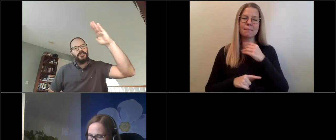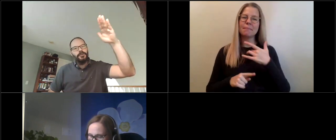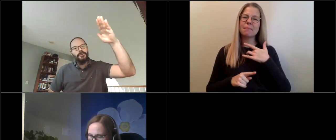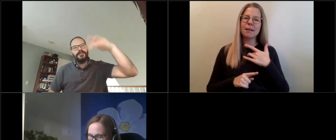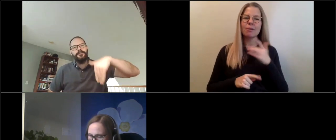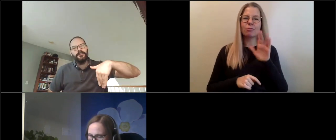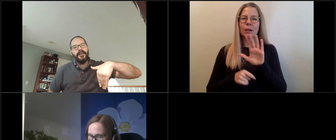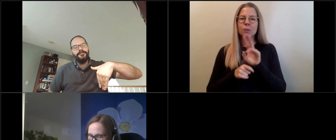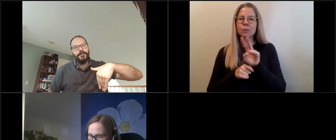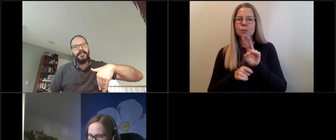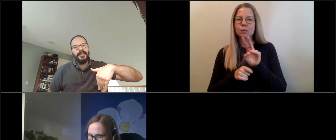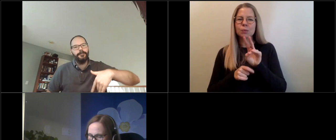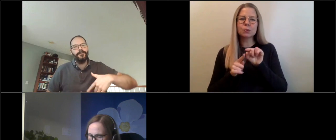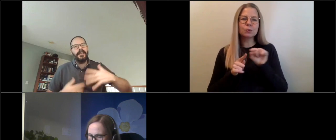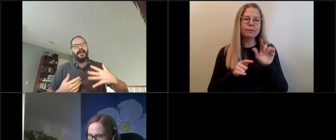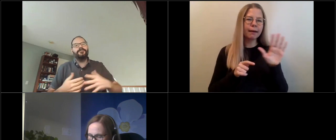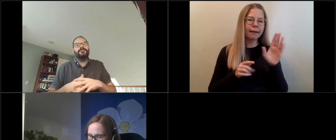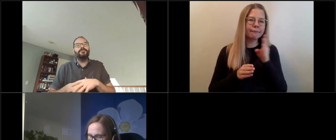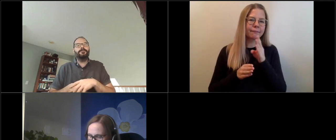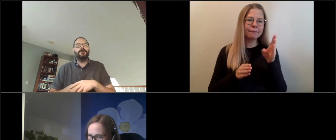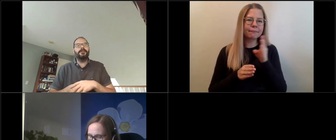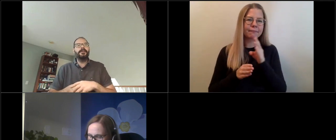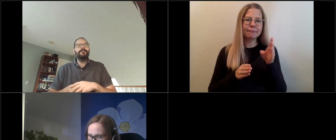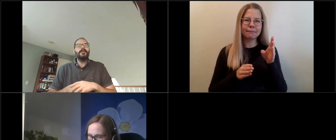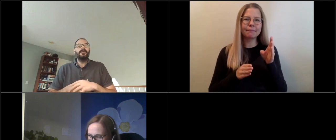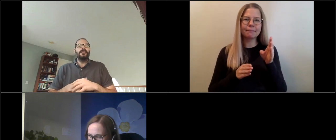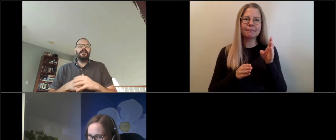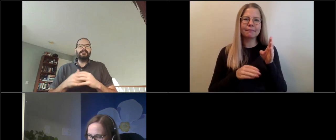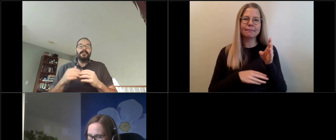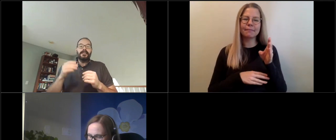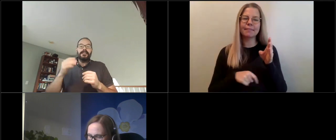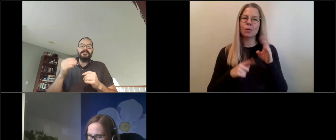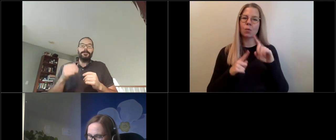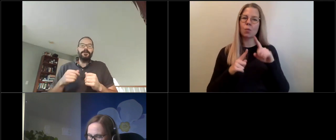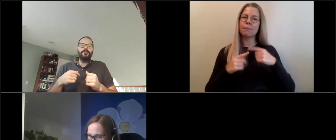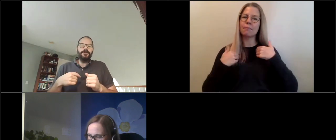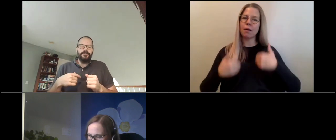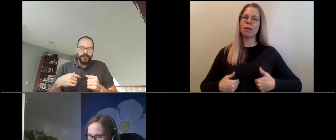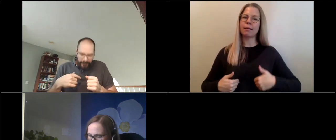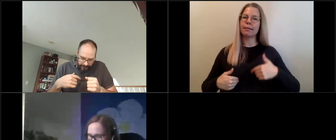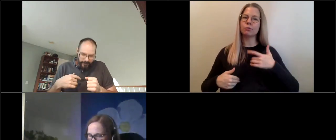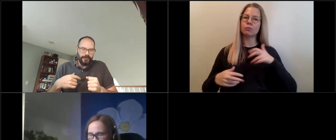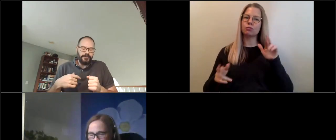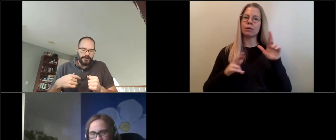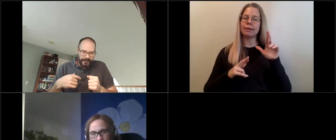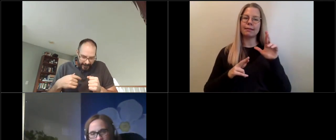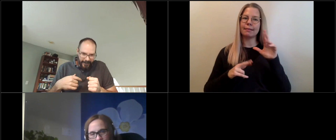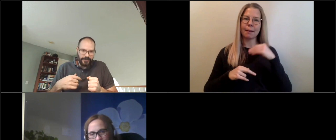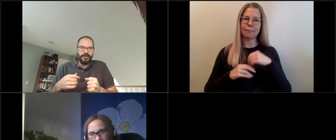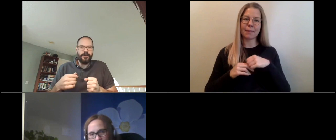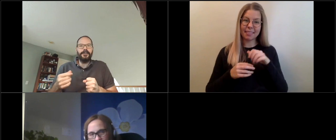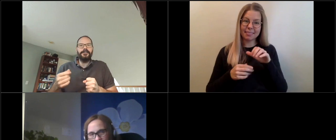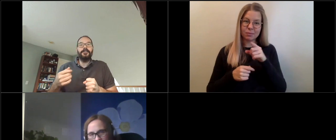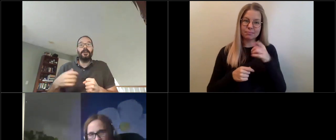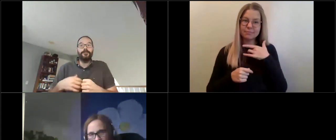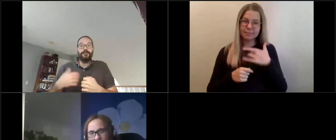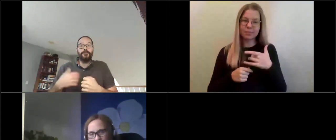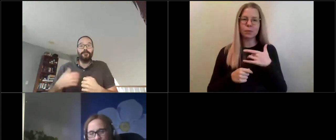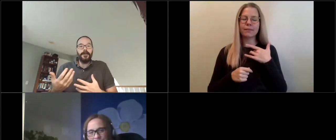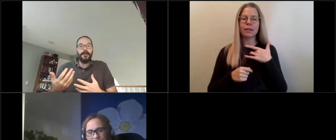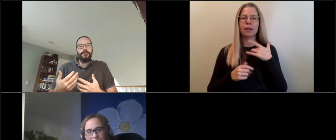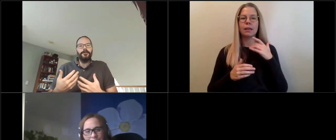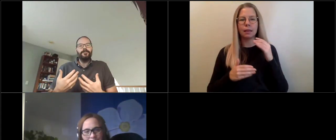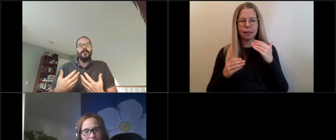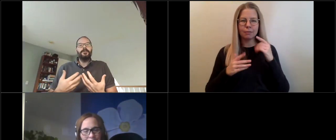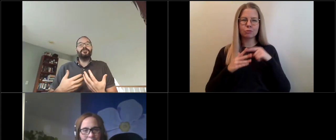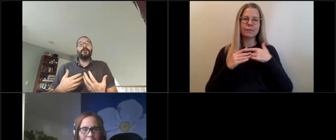neighborhood of 2 to 5 p.m., the afternoon period. And that's a period where you'll see the head nod. And for a